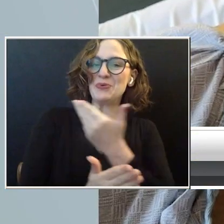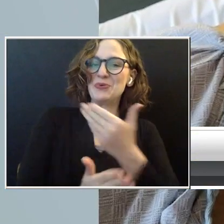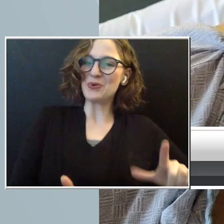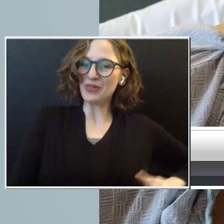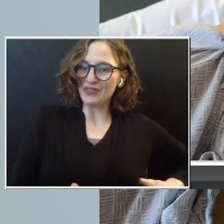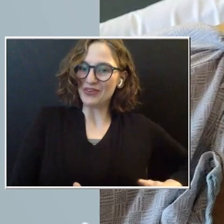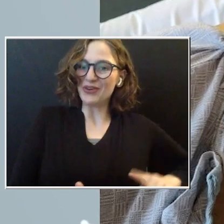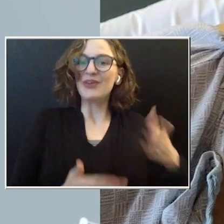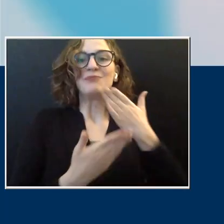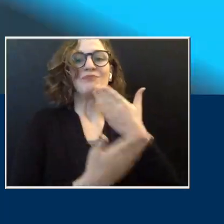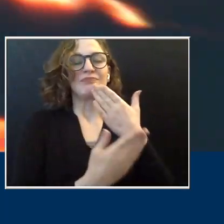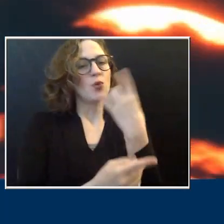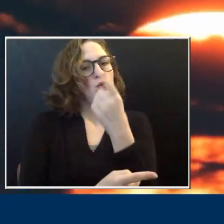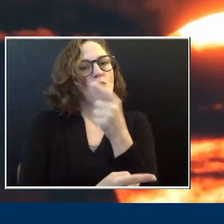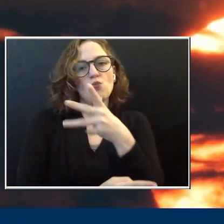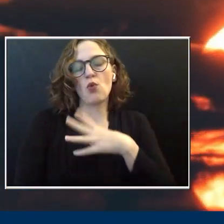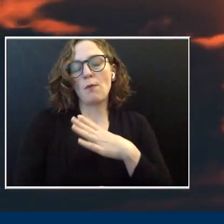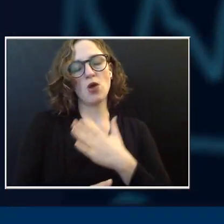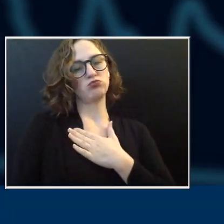total stranger.